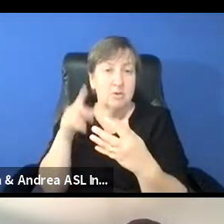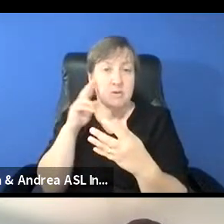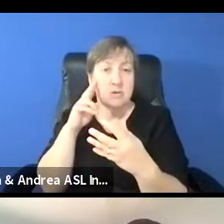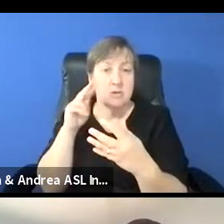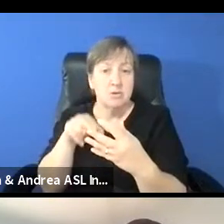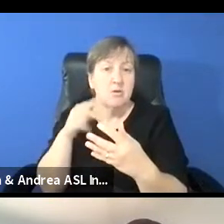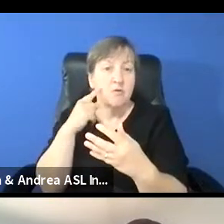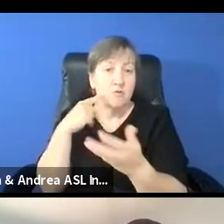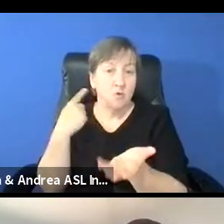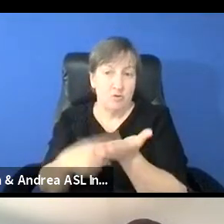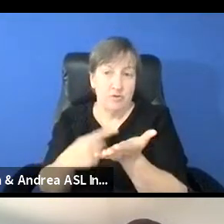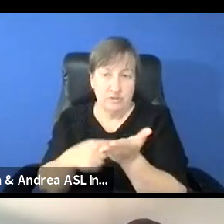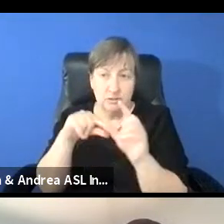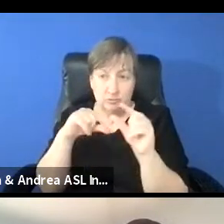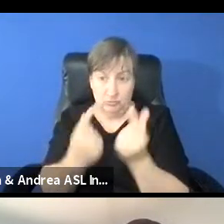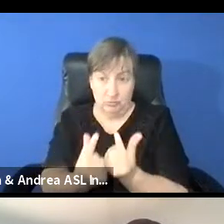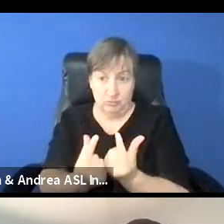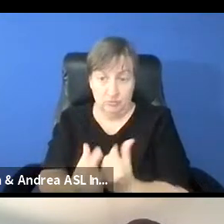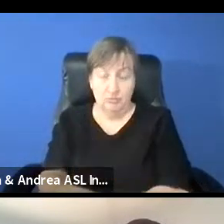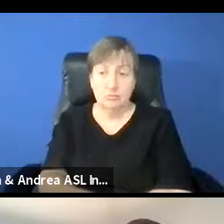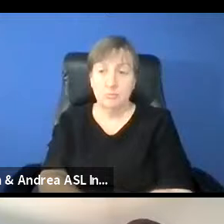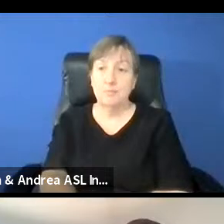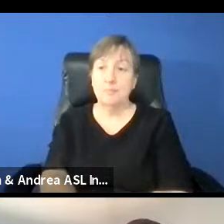for these discussions.